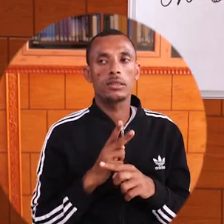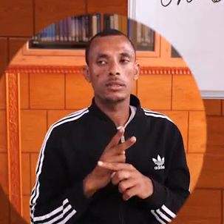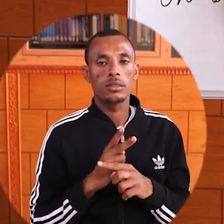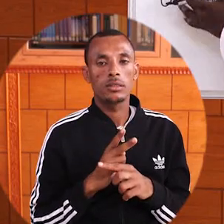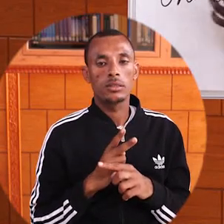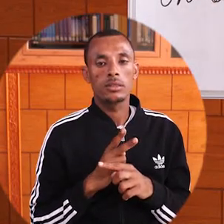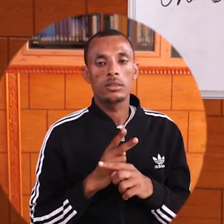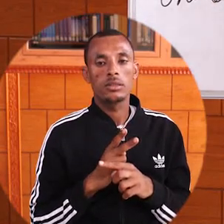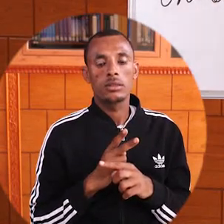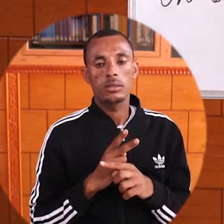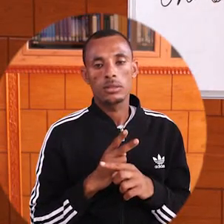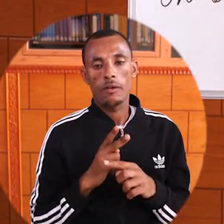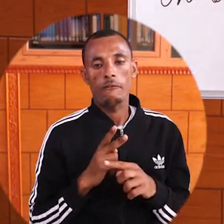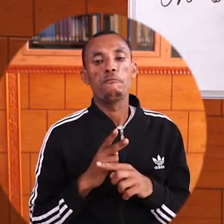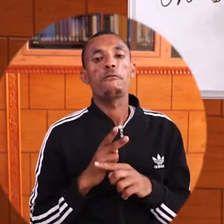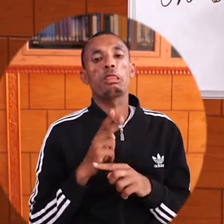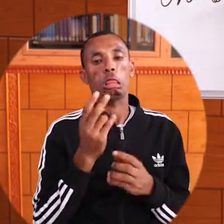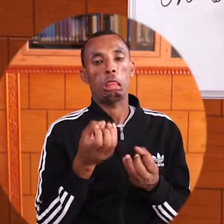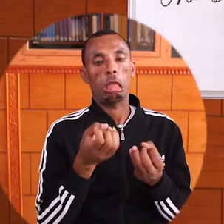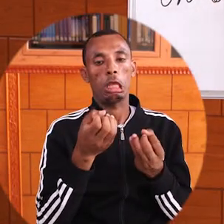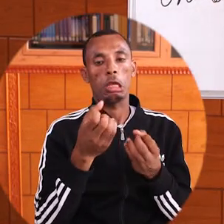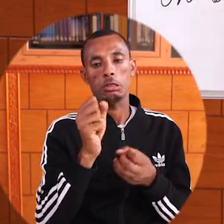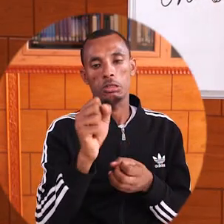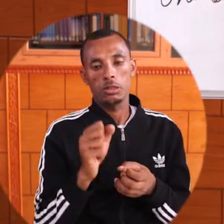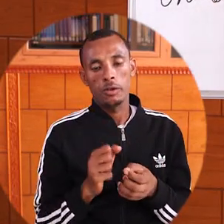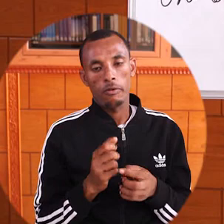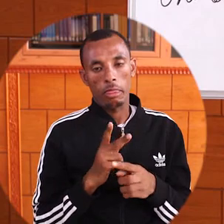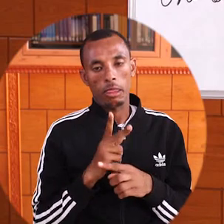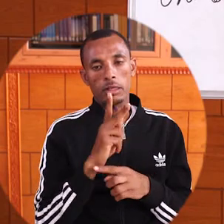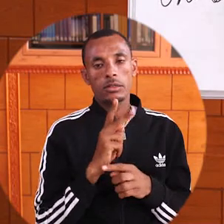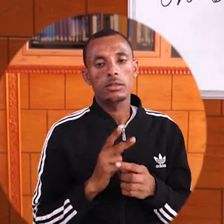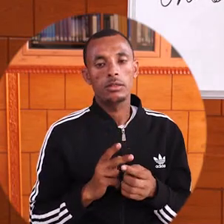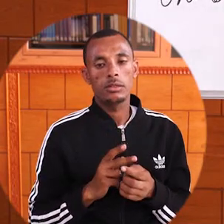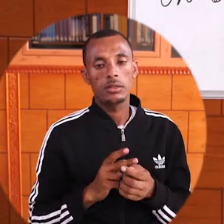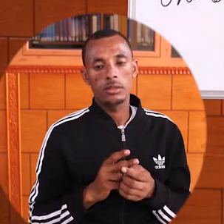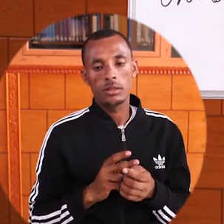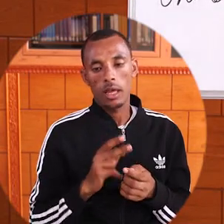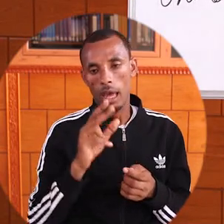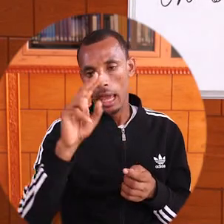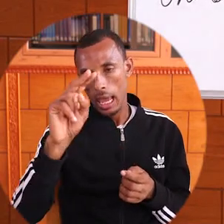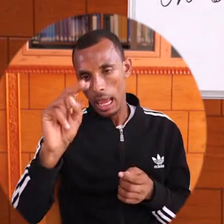one vertex plural vertex is so